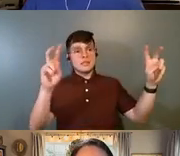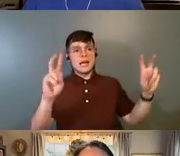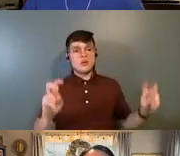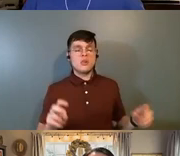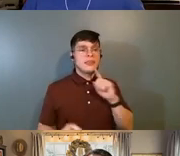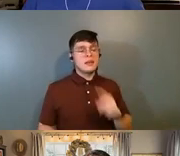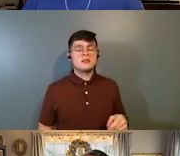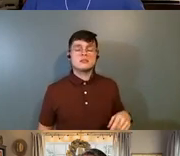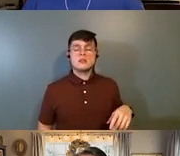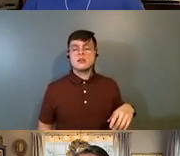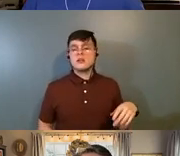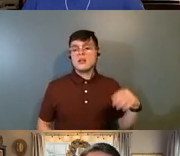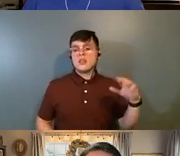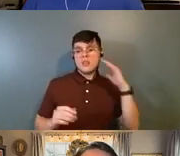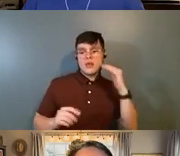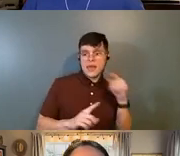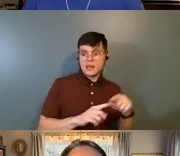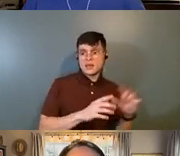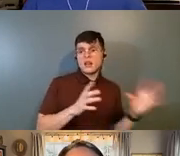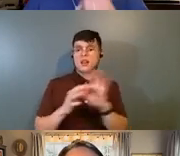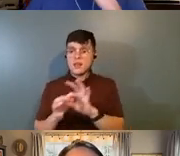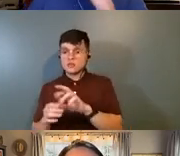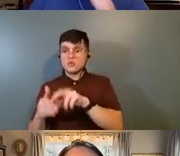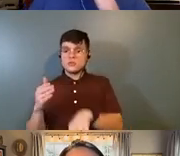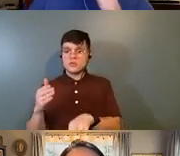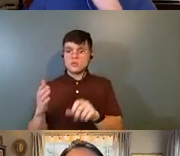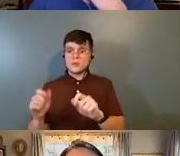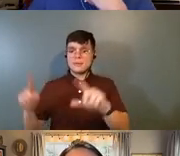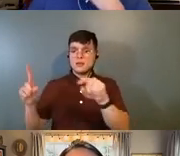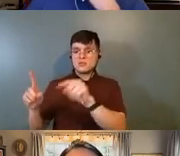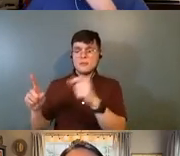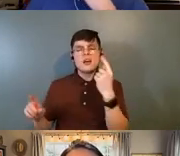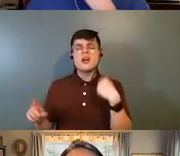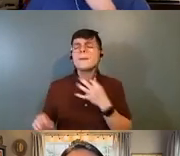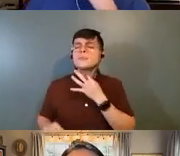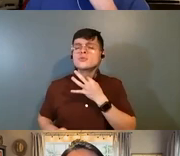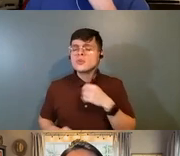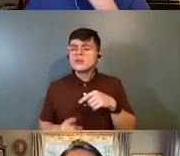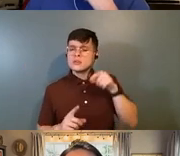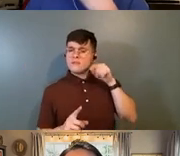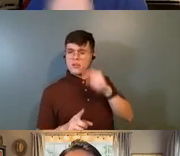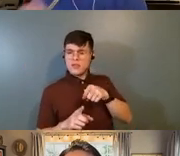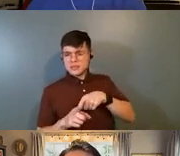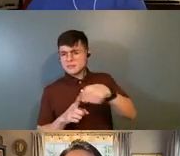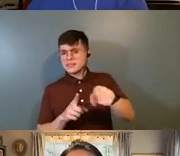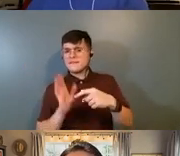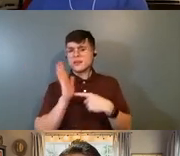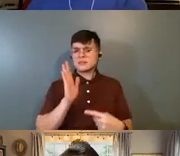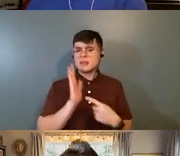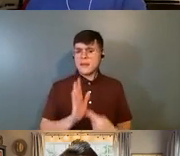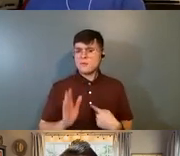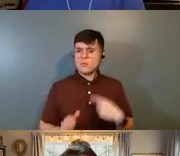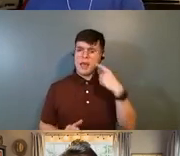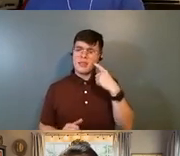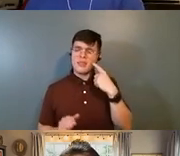maybe the link to the results page. But I was sort of curious, in this particular example, I think the order of